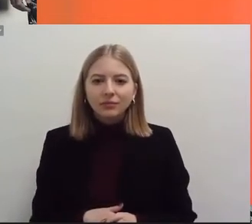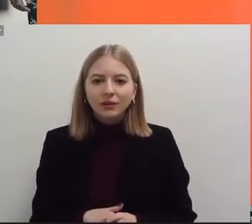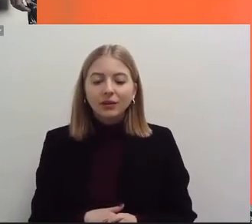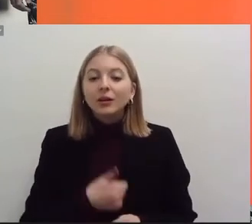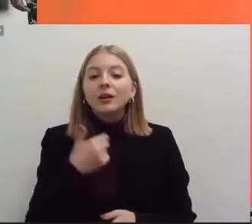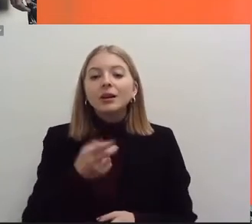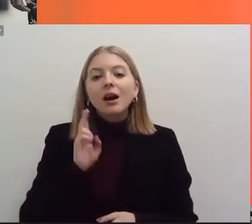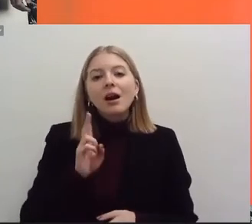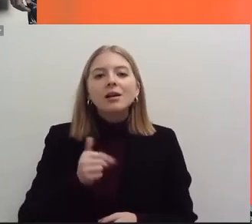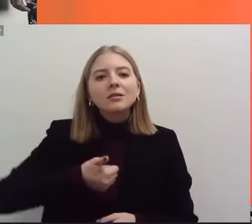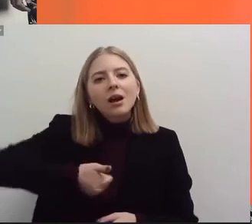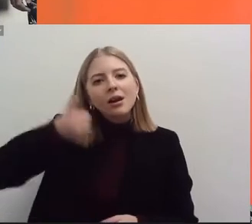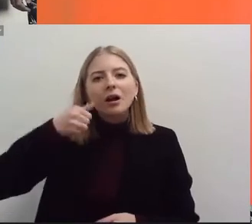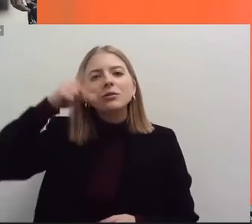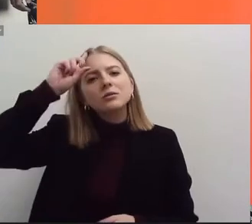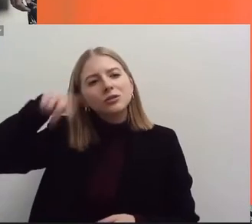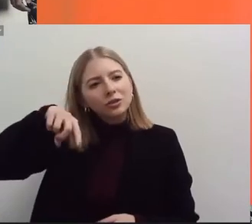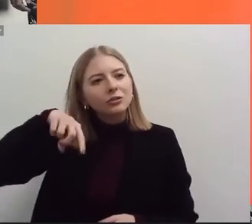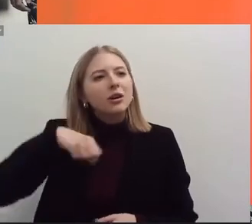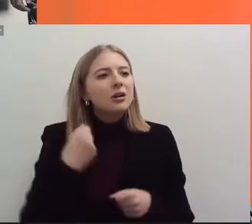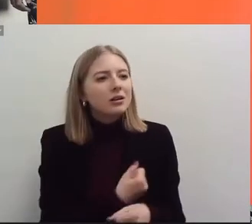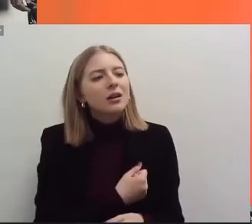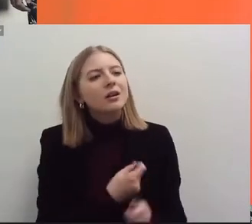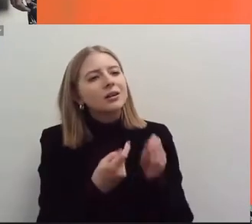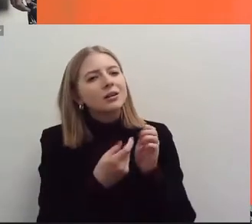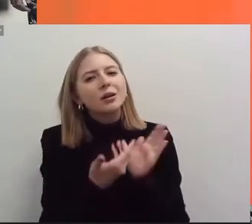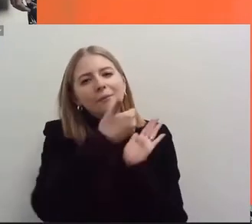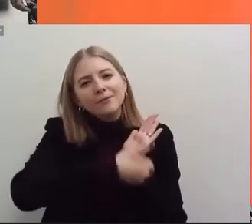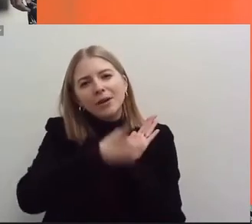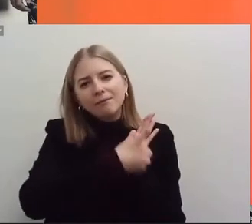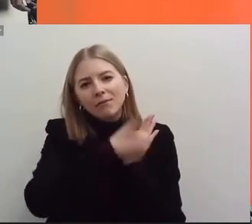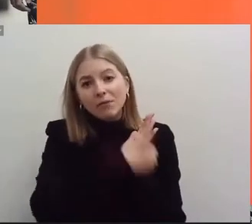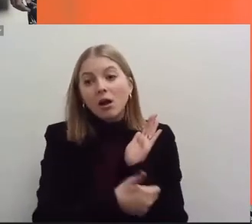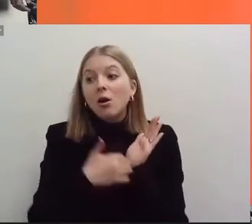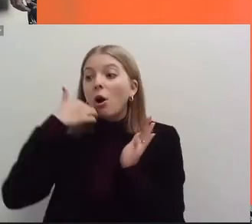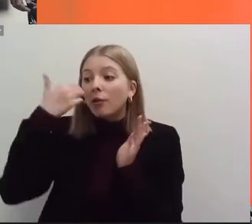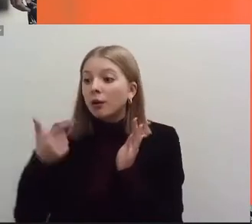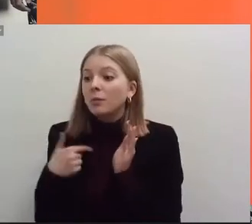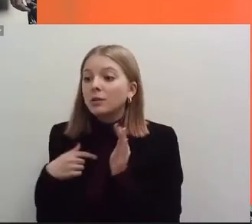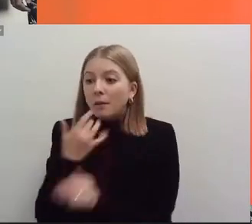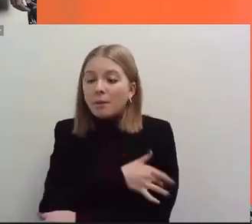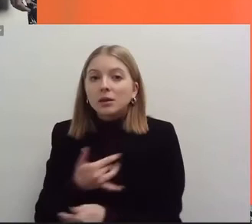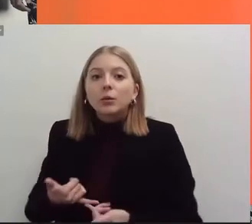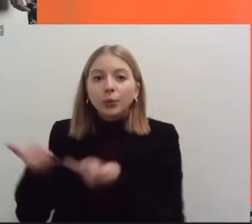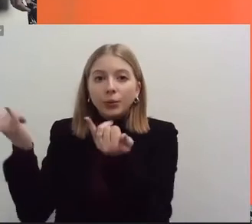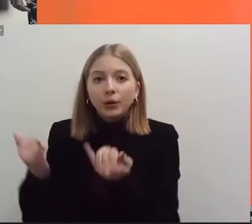they need. And if it's not, we are always open to change something, because the